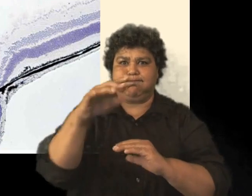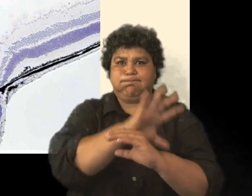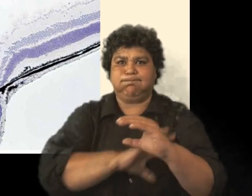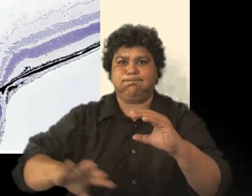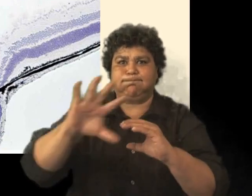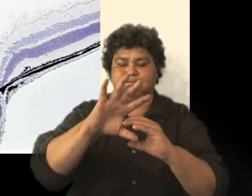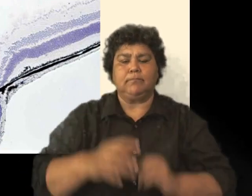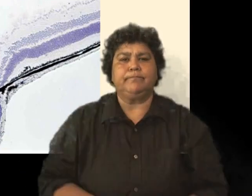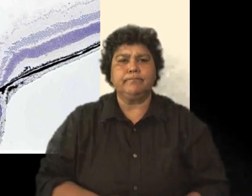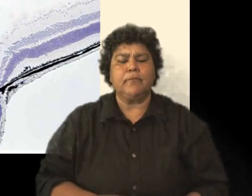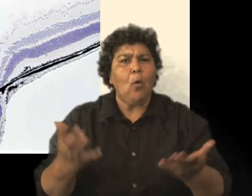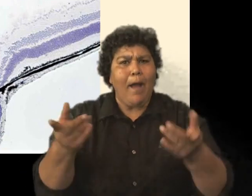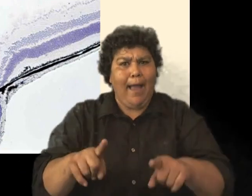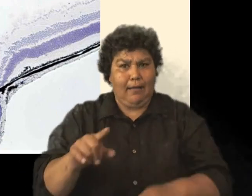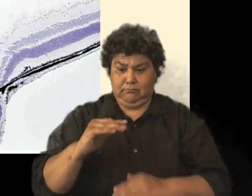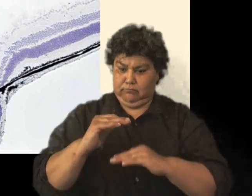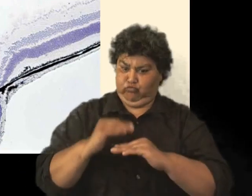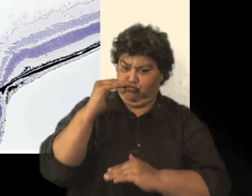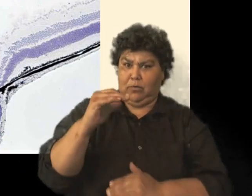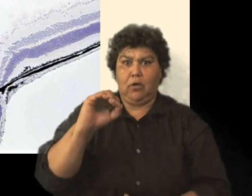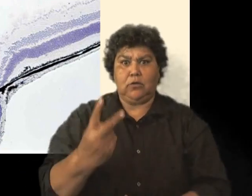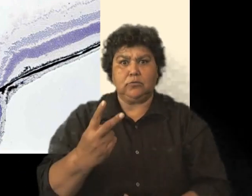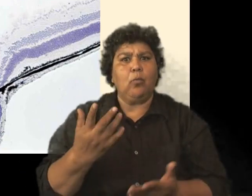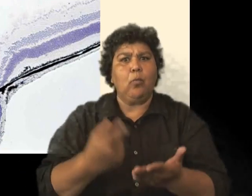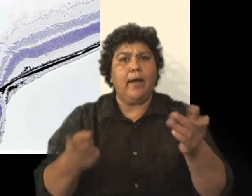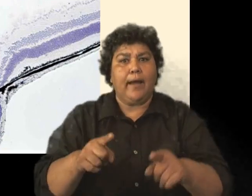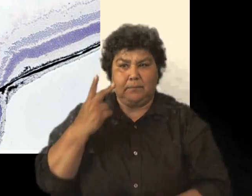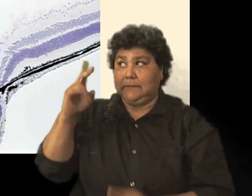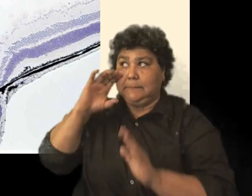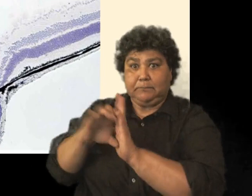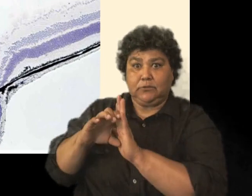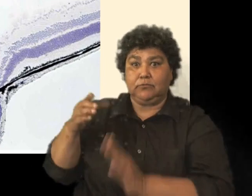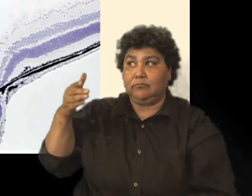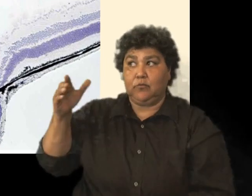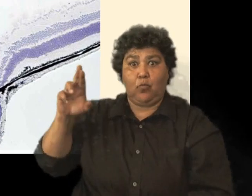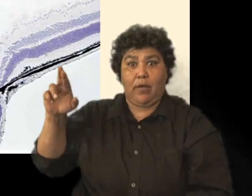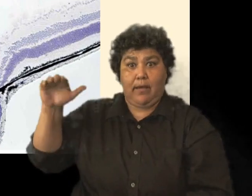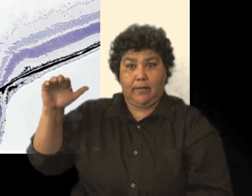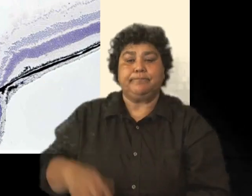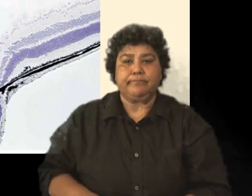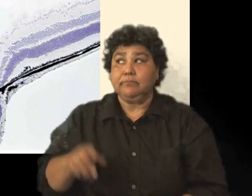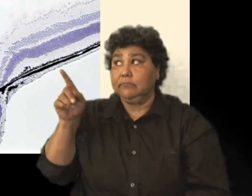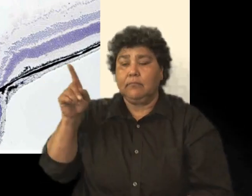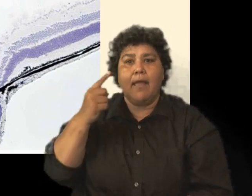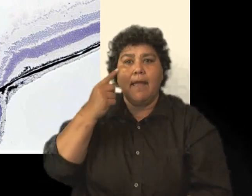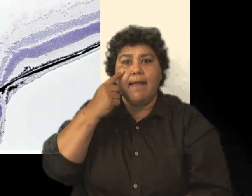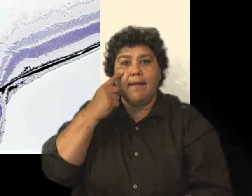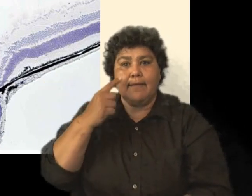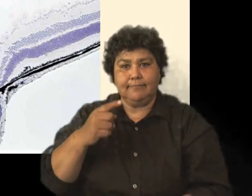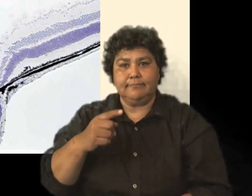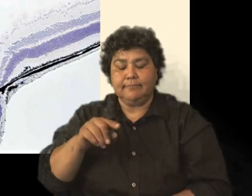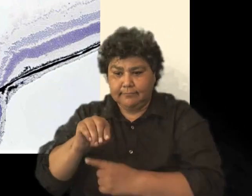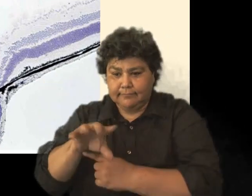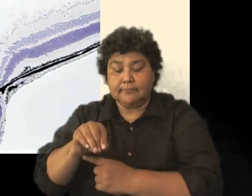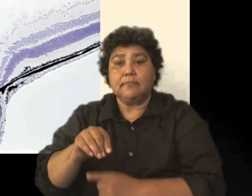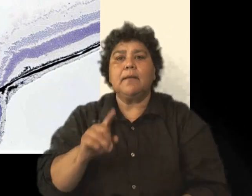there is an excess of oxygen? That's illustrated in this image in the upper right, which is an ocular section of